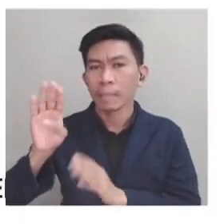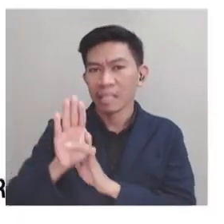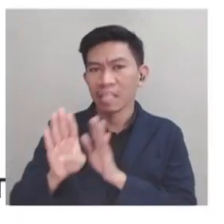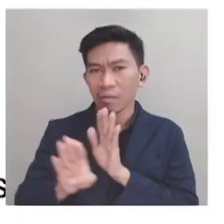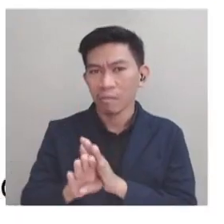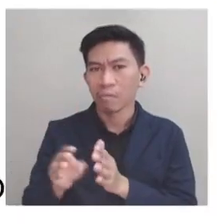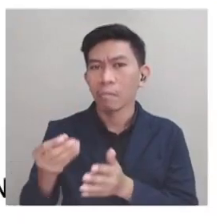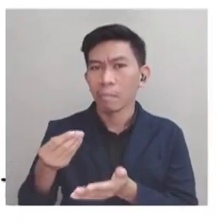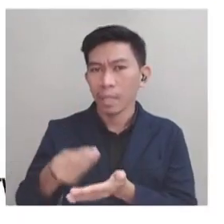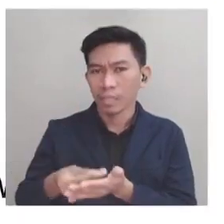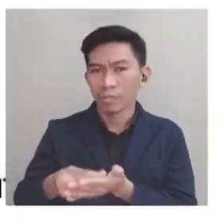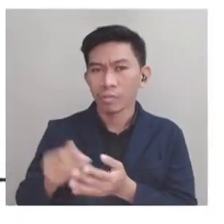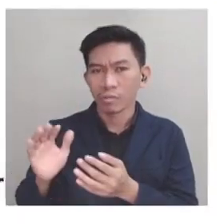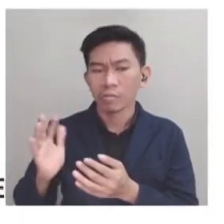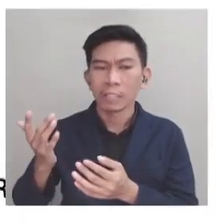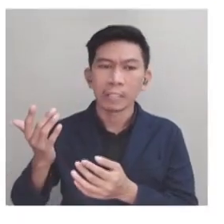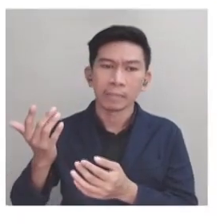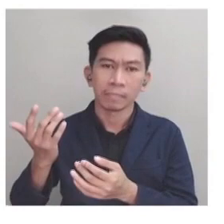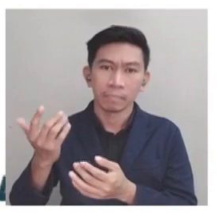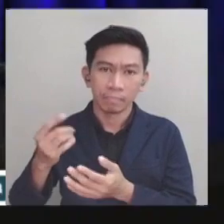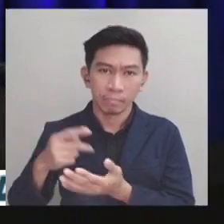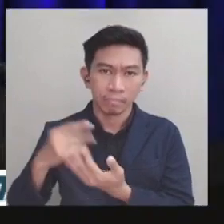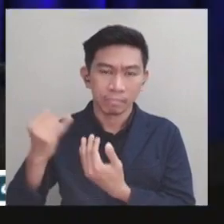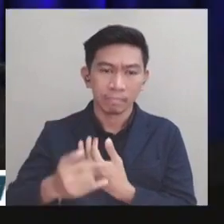John, over to you.